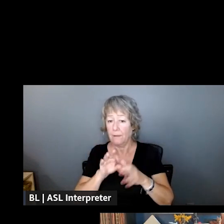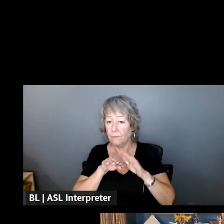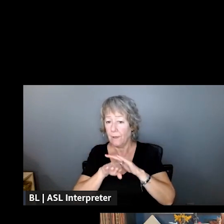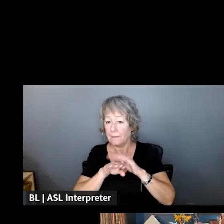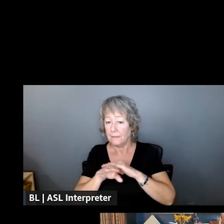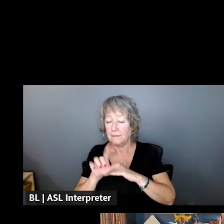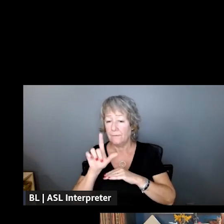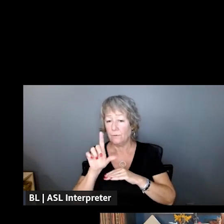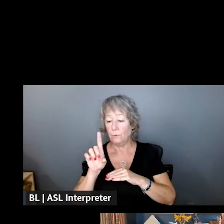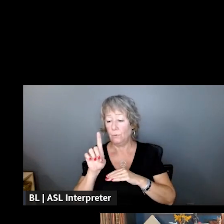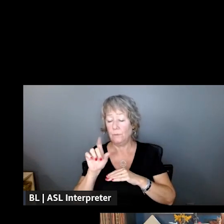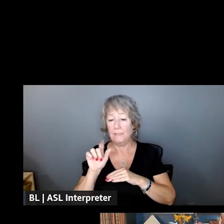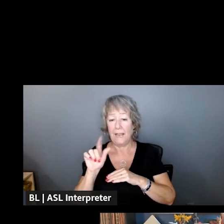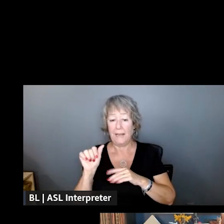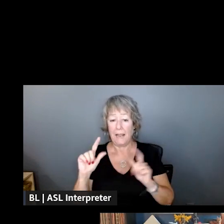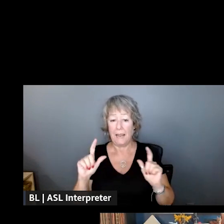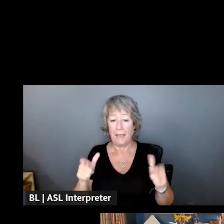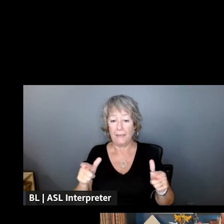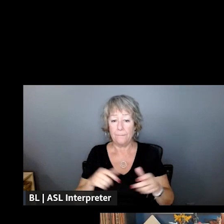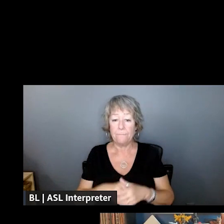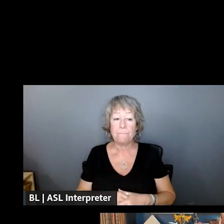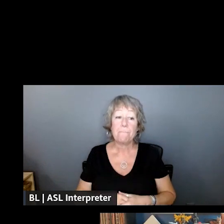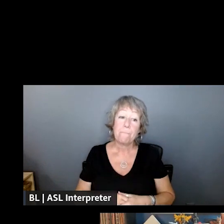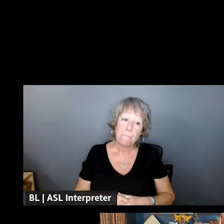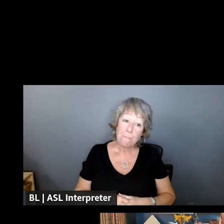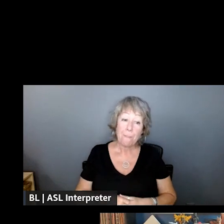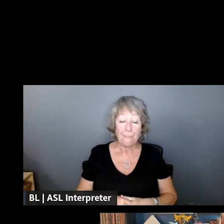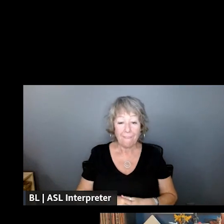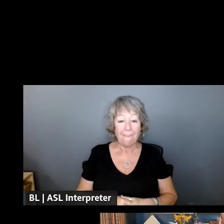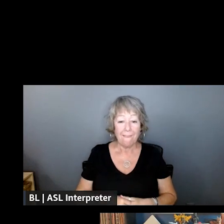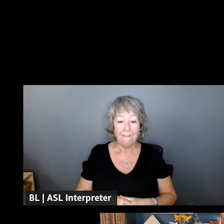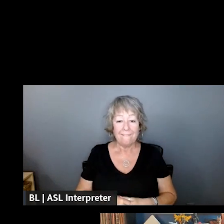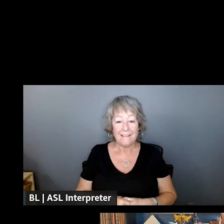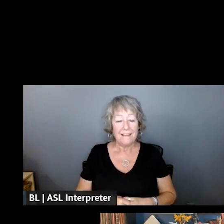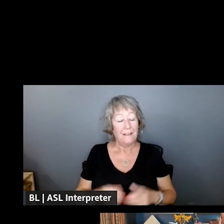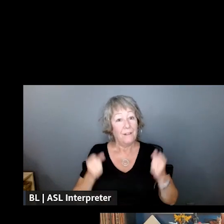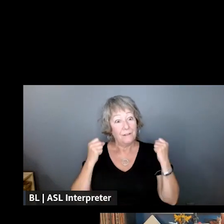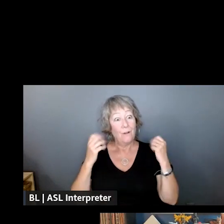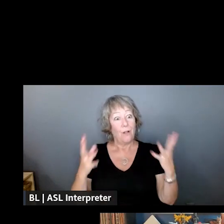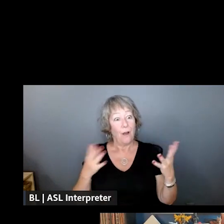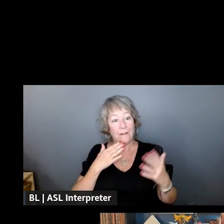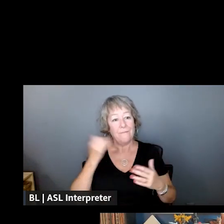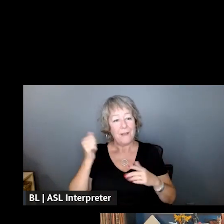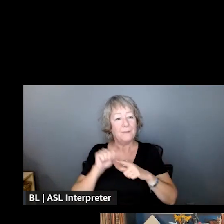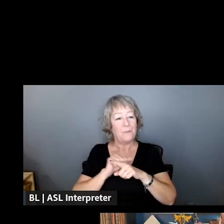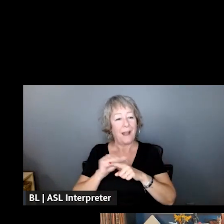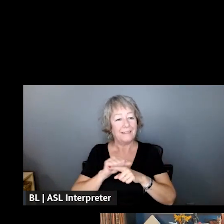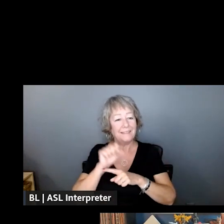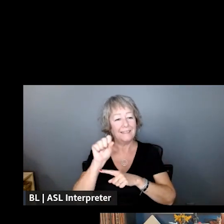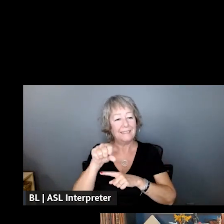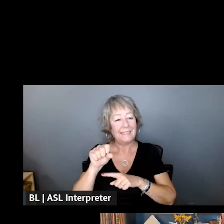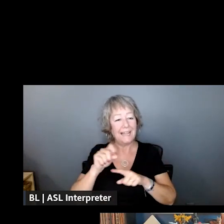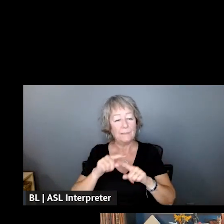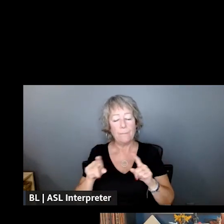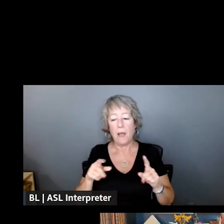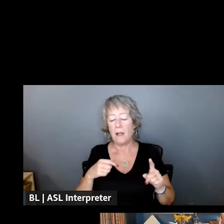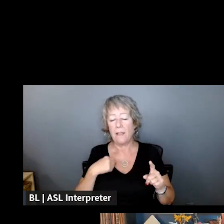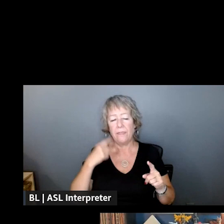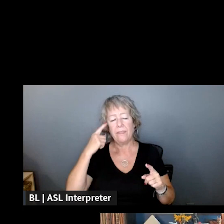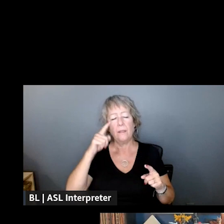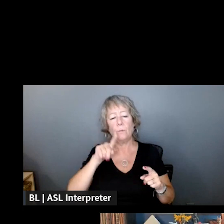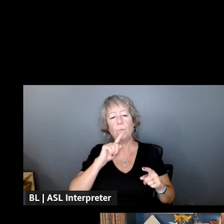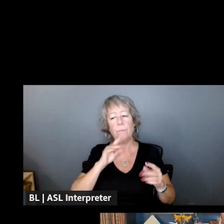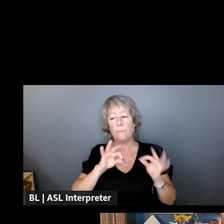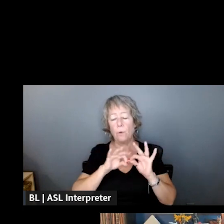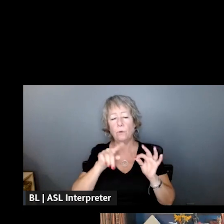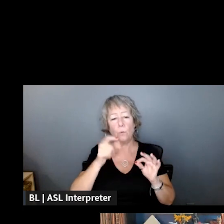lakes? Yeah, that there's a lot of best practices, but I think you know, understanding